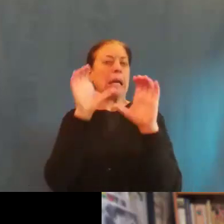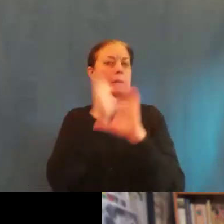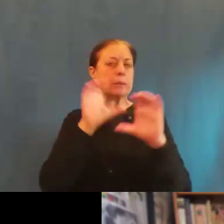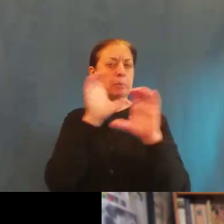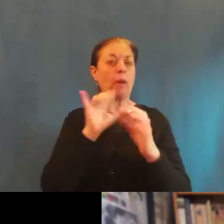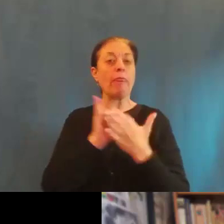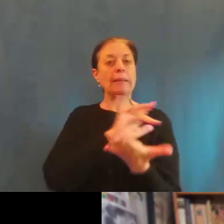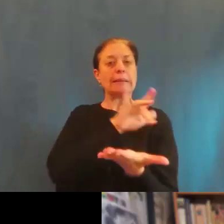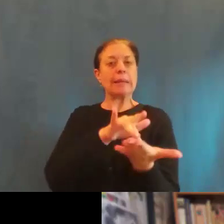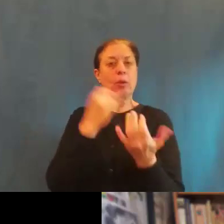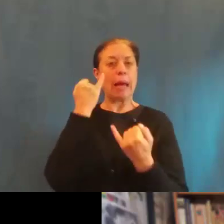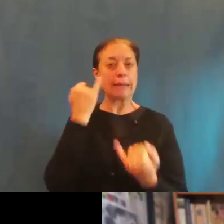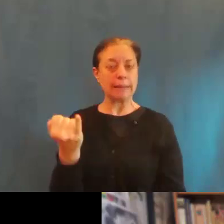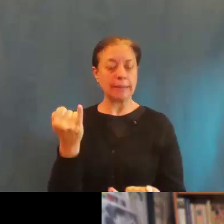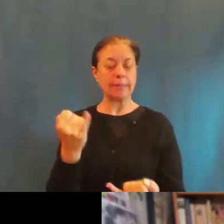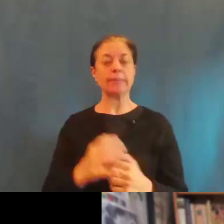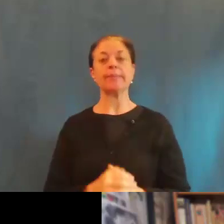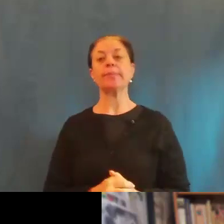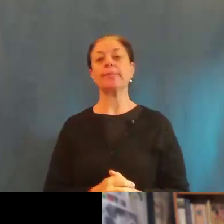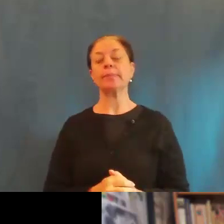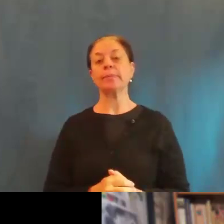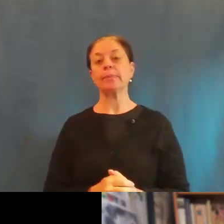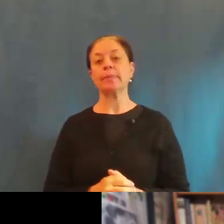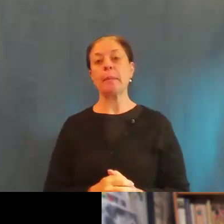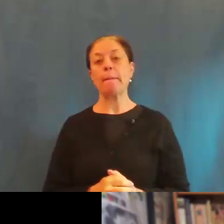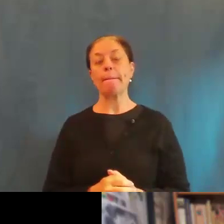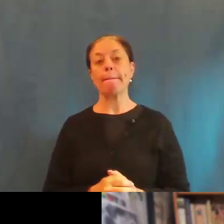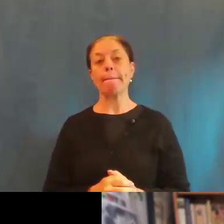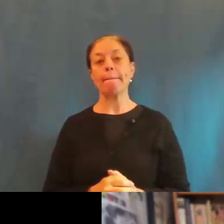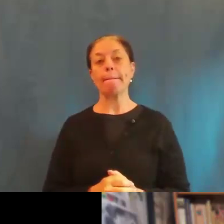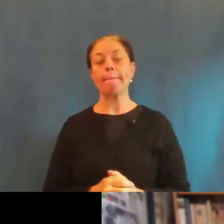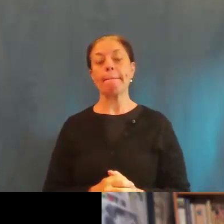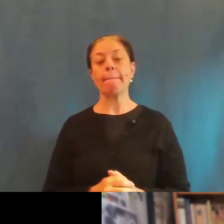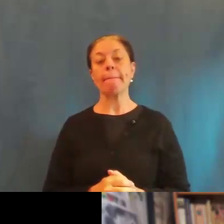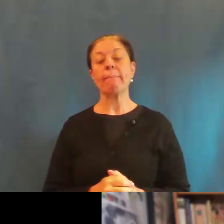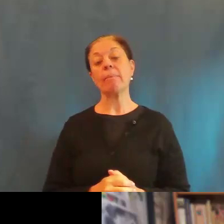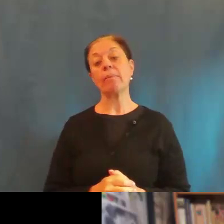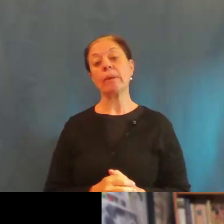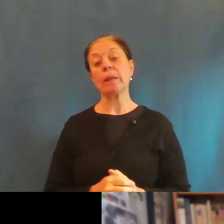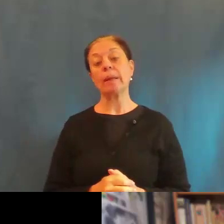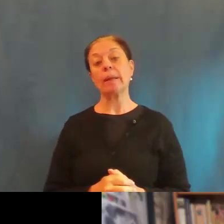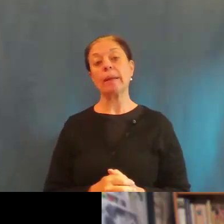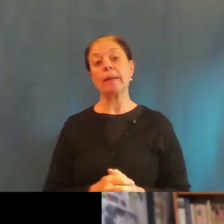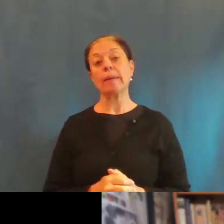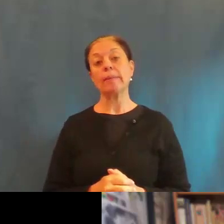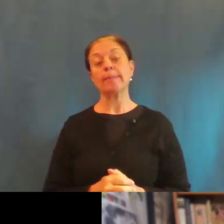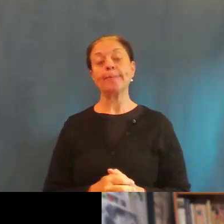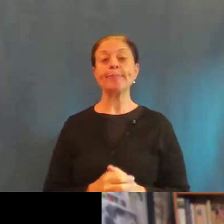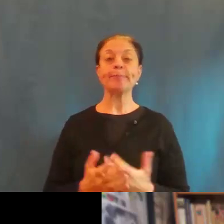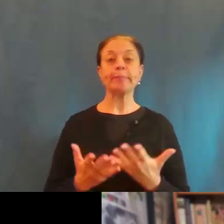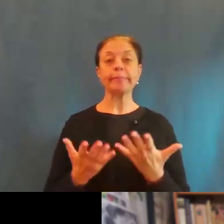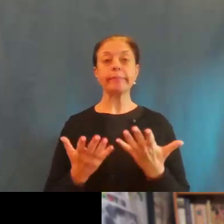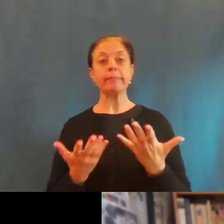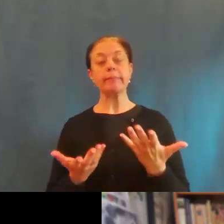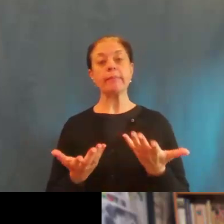a central idea to it. And um, so, kind of